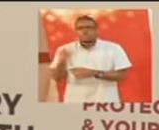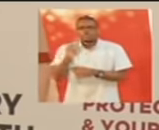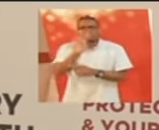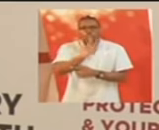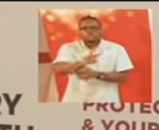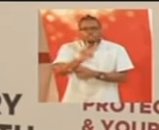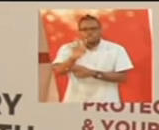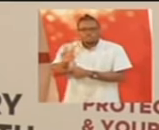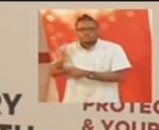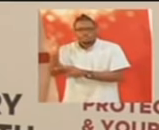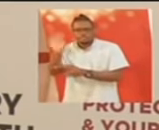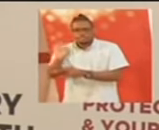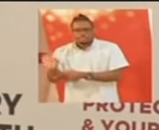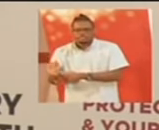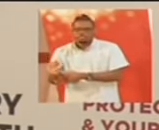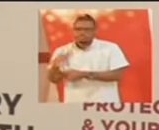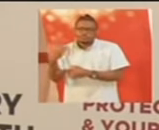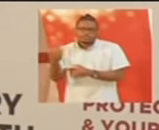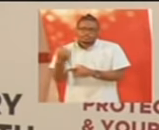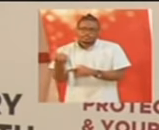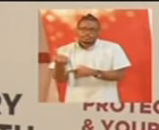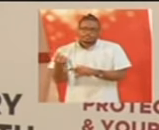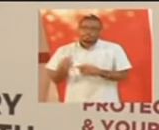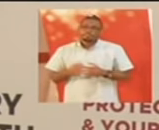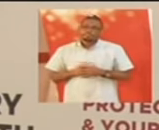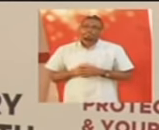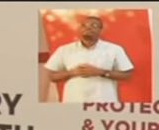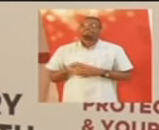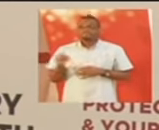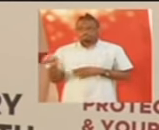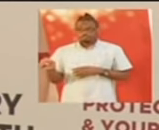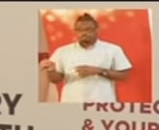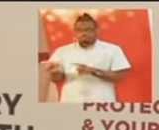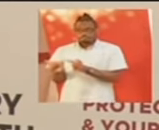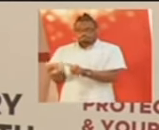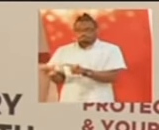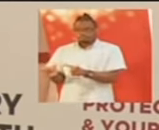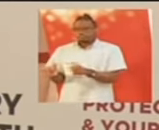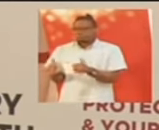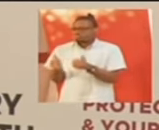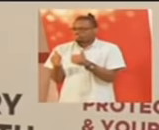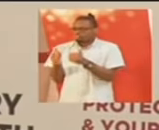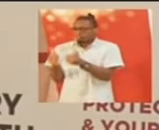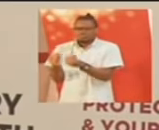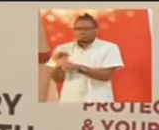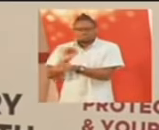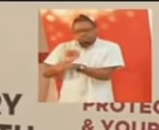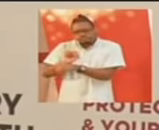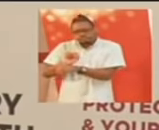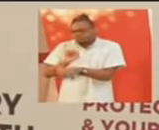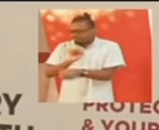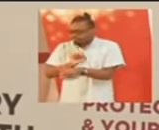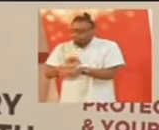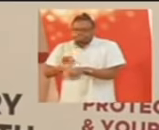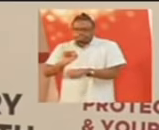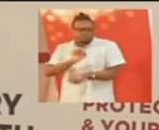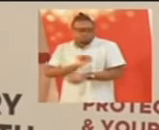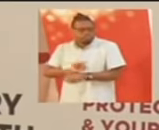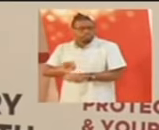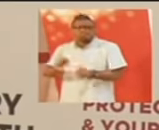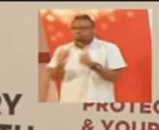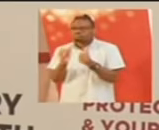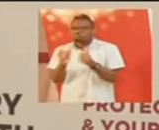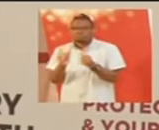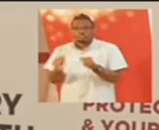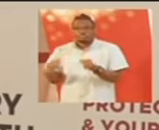parallel healthcare system has proven to be quite robust because at maximum capacity it reached at about 70% when we had